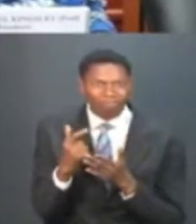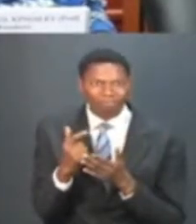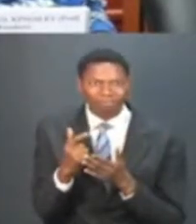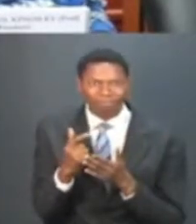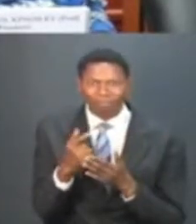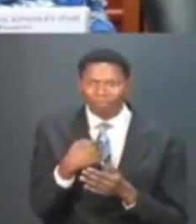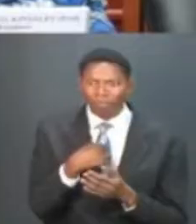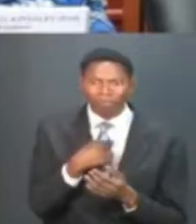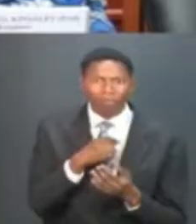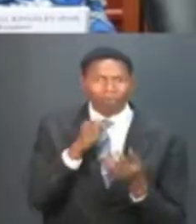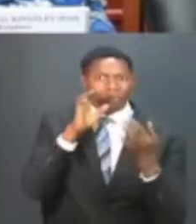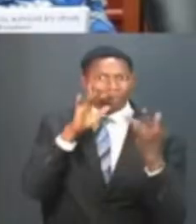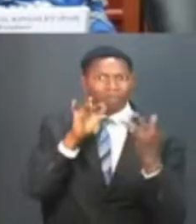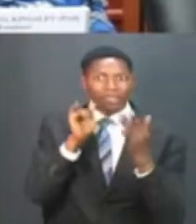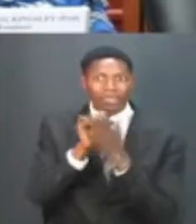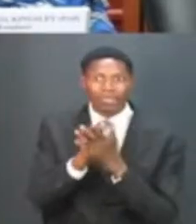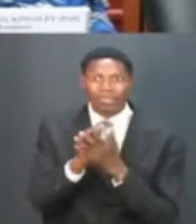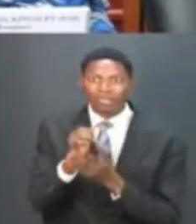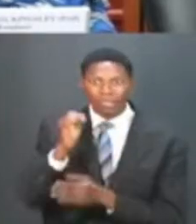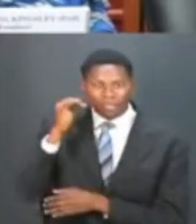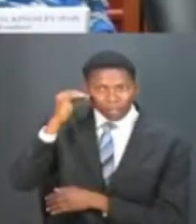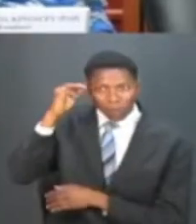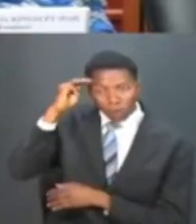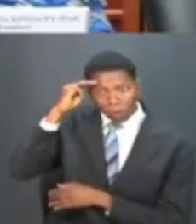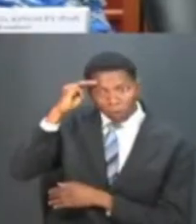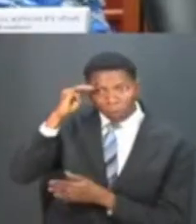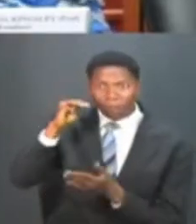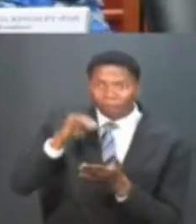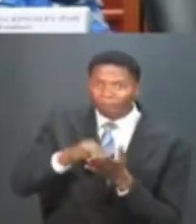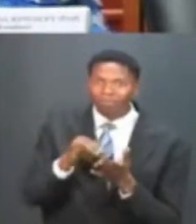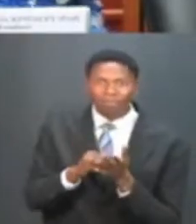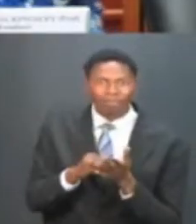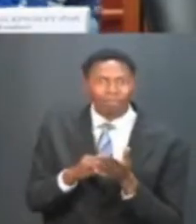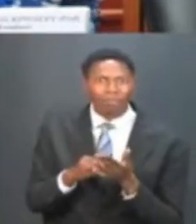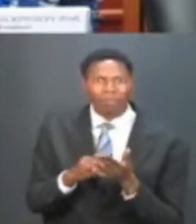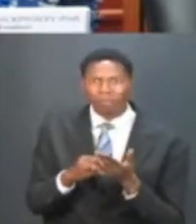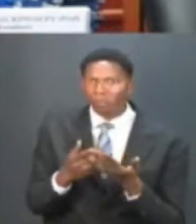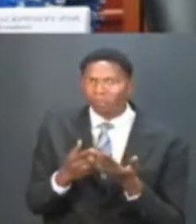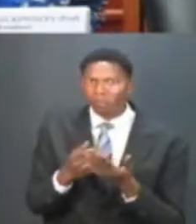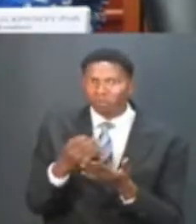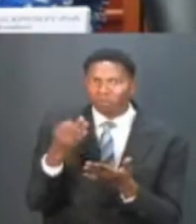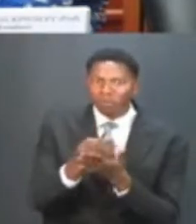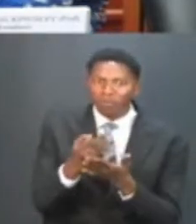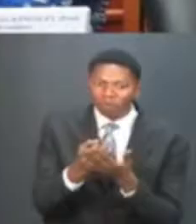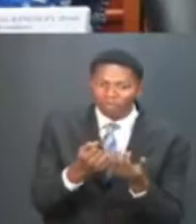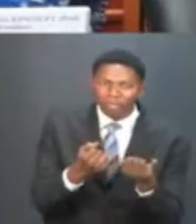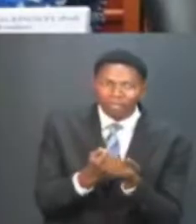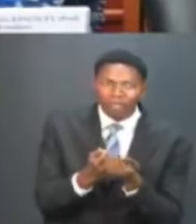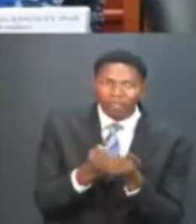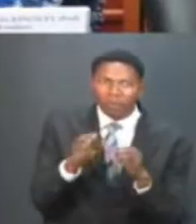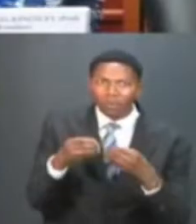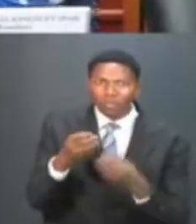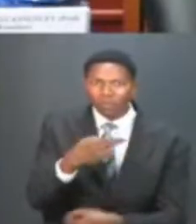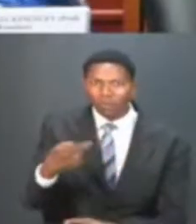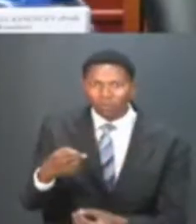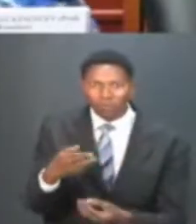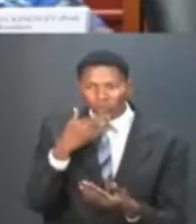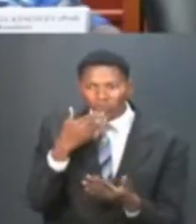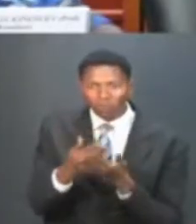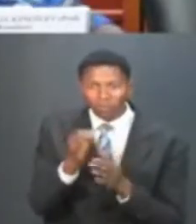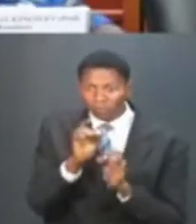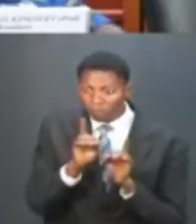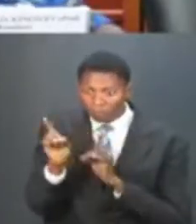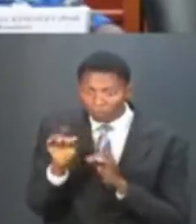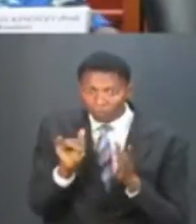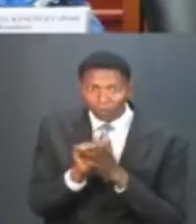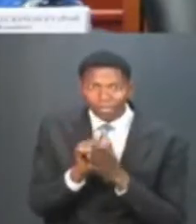I look forward that the Mahama Care Trust or the Ghana Medical Trust would allocate resources properly. And when they do so, it's going to be in the